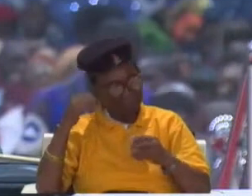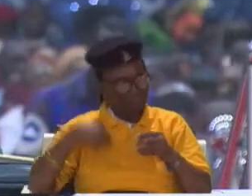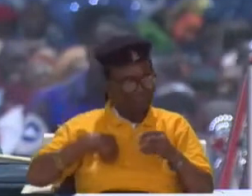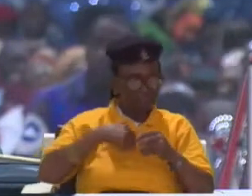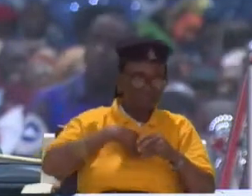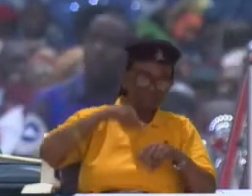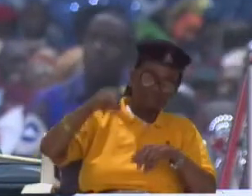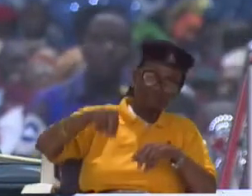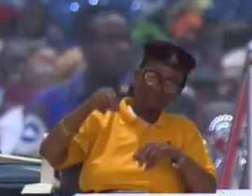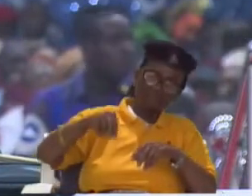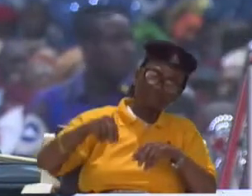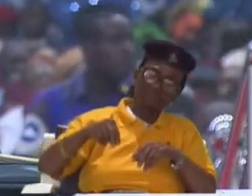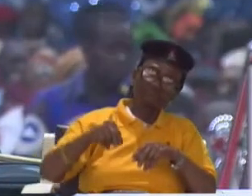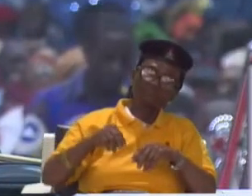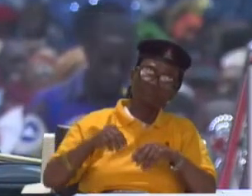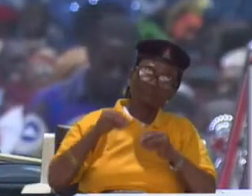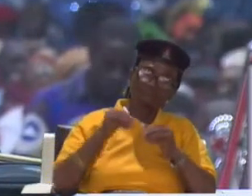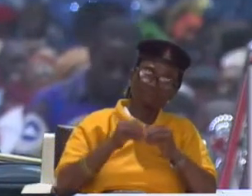dormitories.